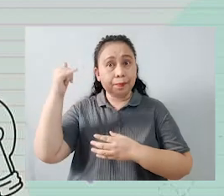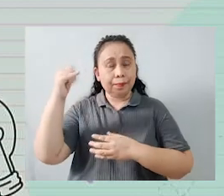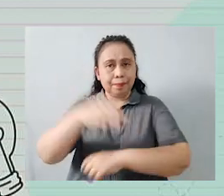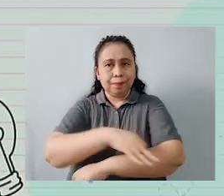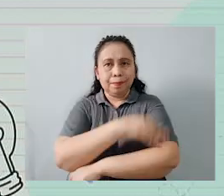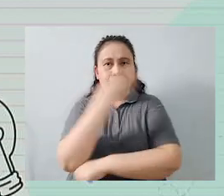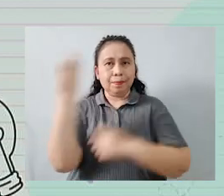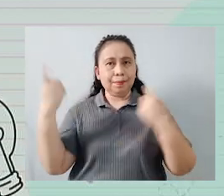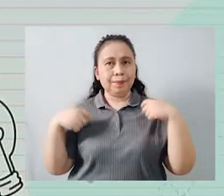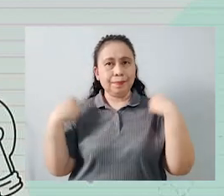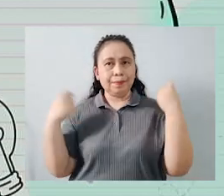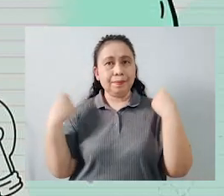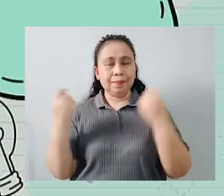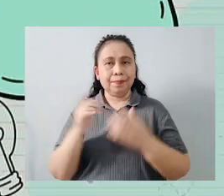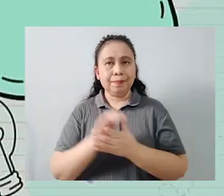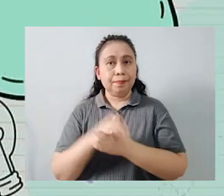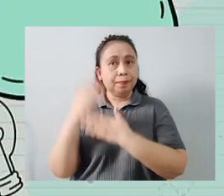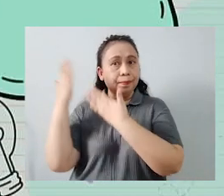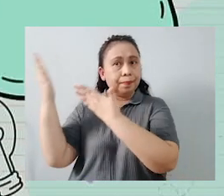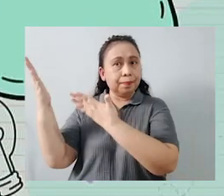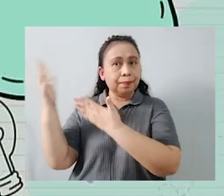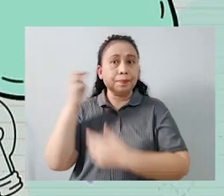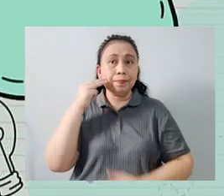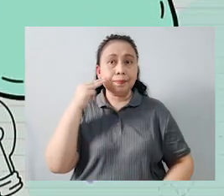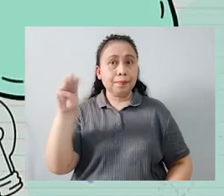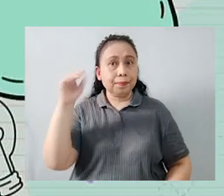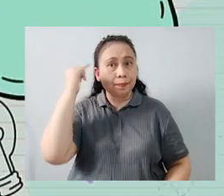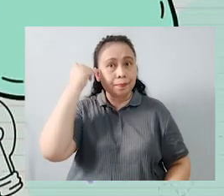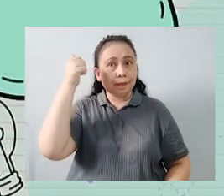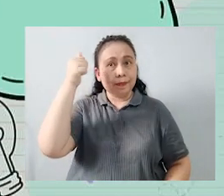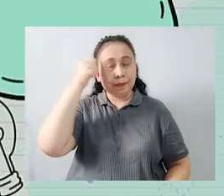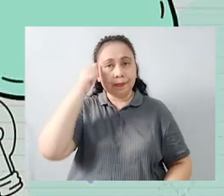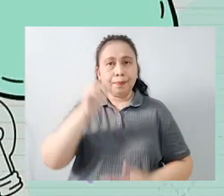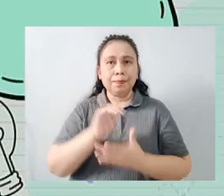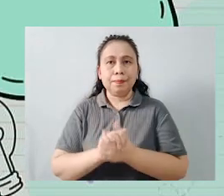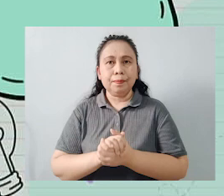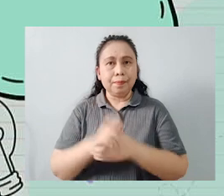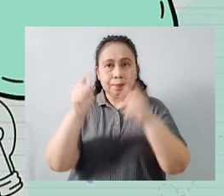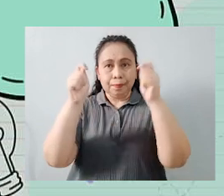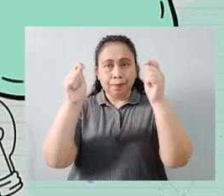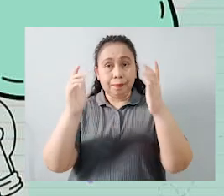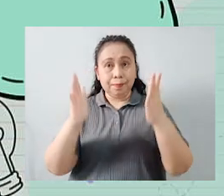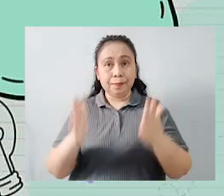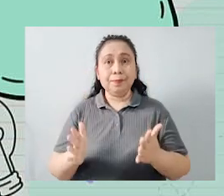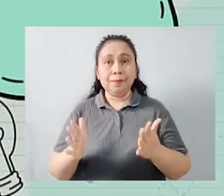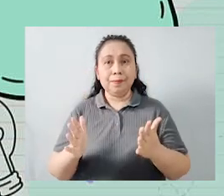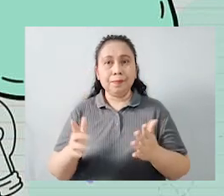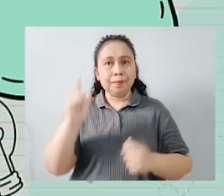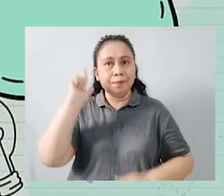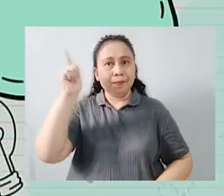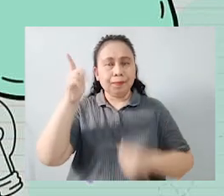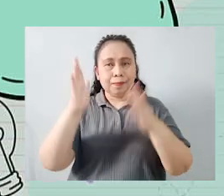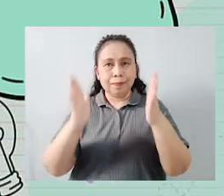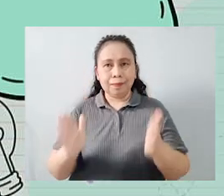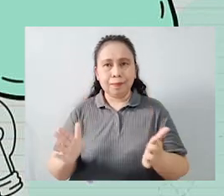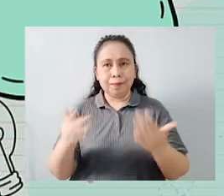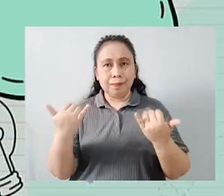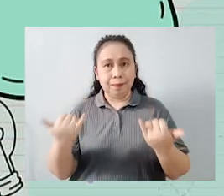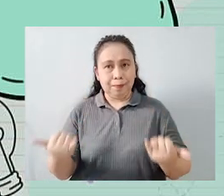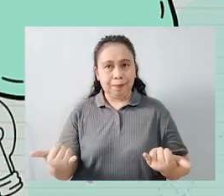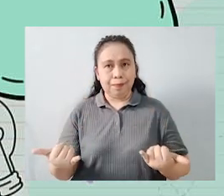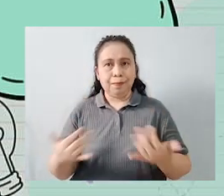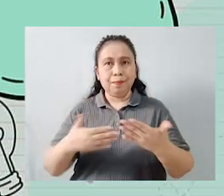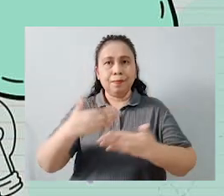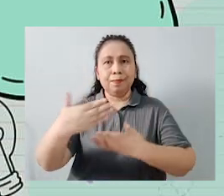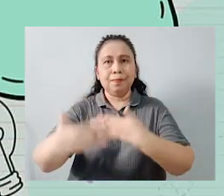Hi there, Fernandina teens. I am Ma'am Jaira Amalthia Y. Santos, and I will be your teacher lecturer for